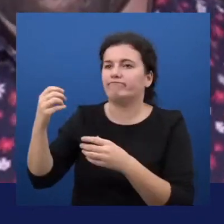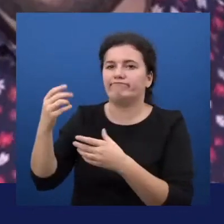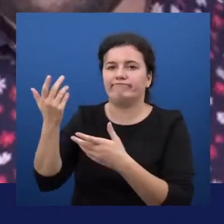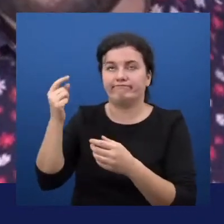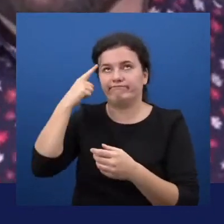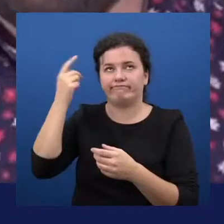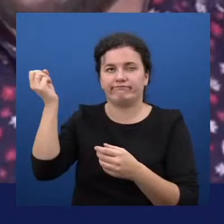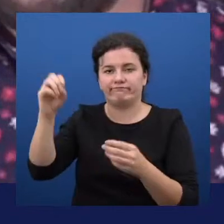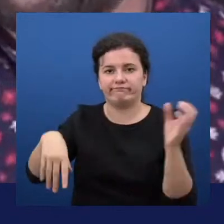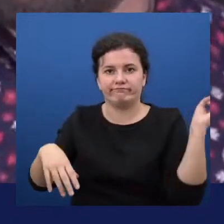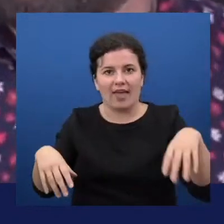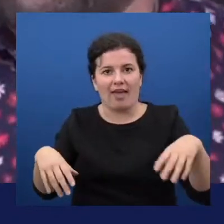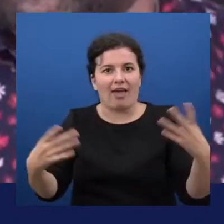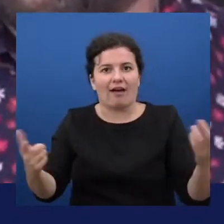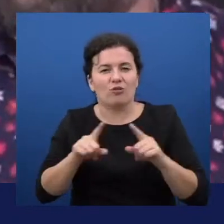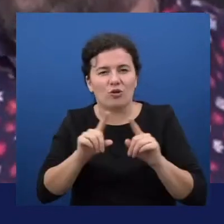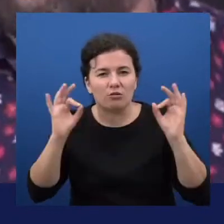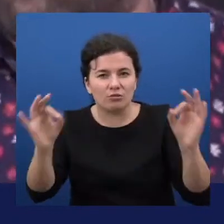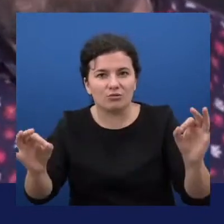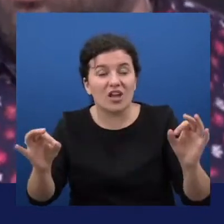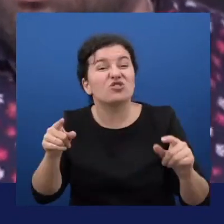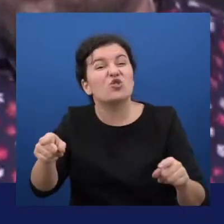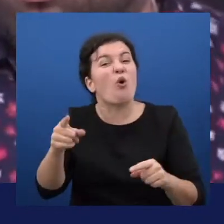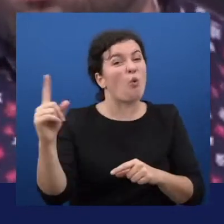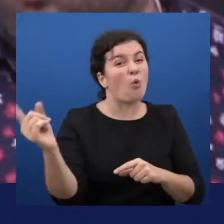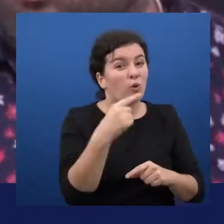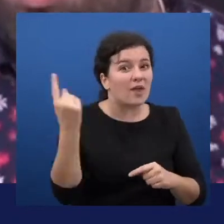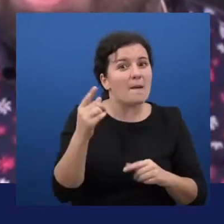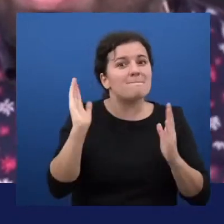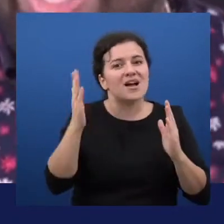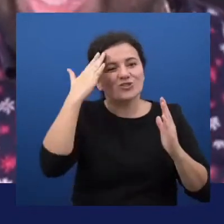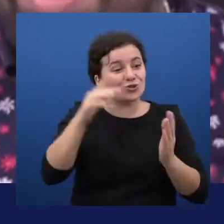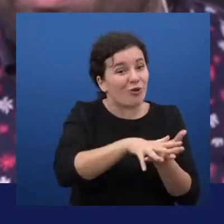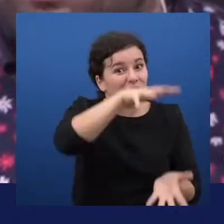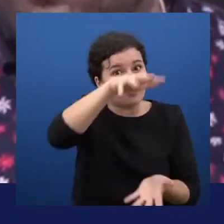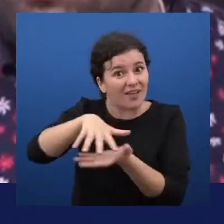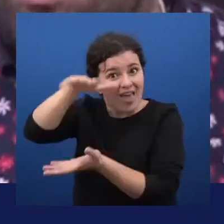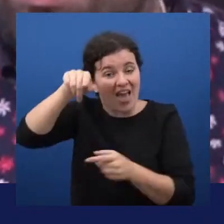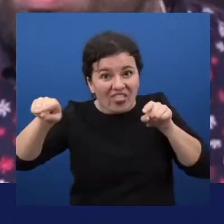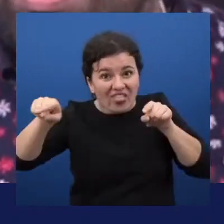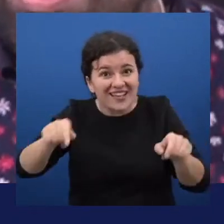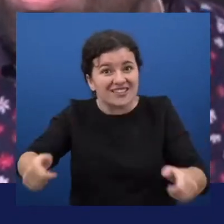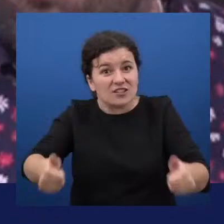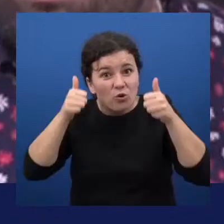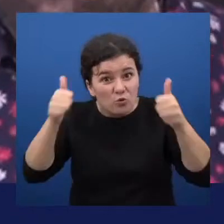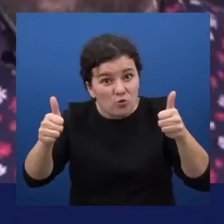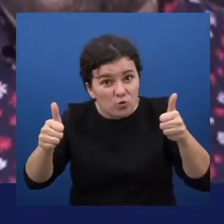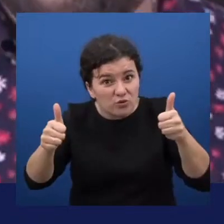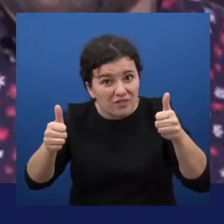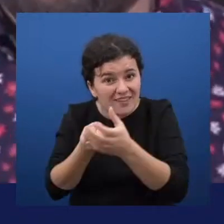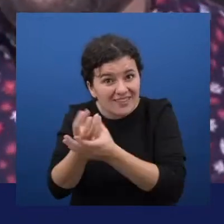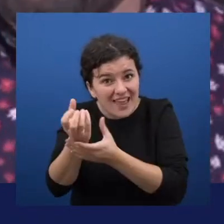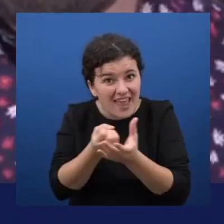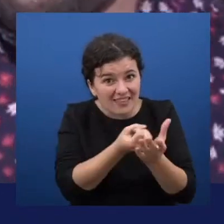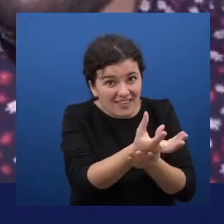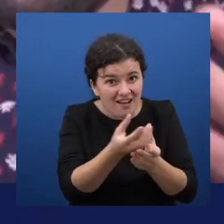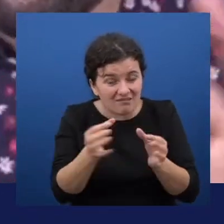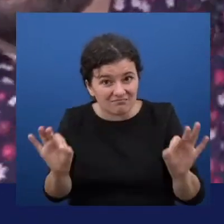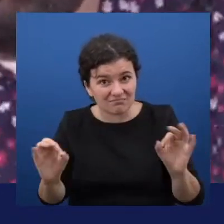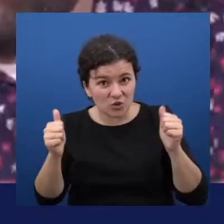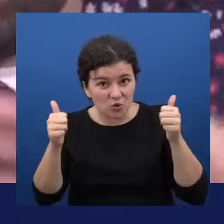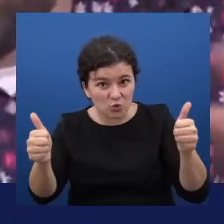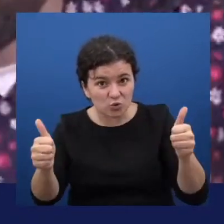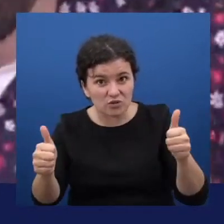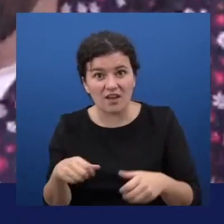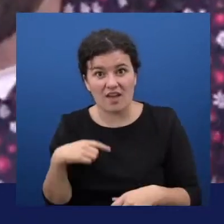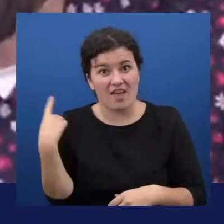and that's the rub. Most people don't. And then because they don't, whatever bias is